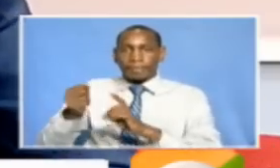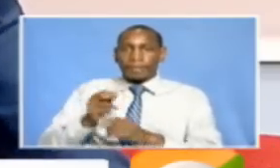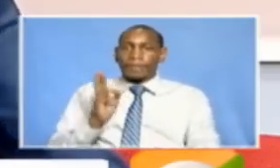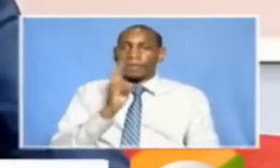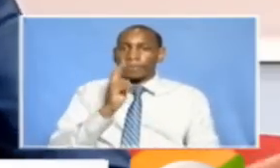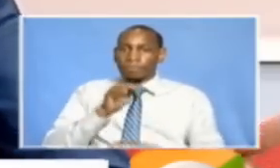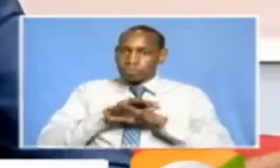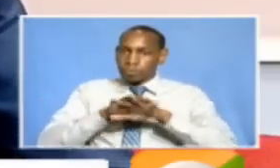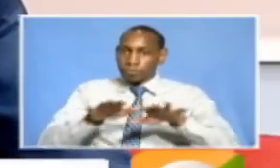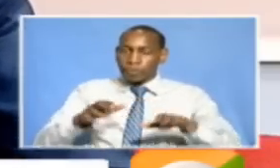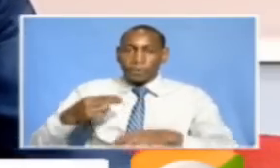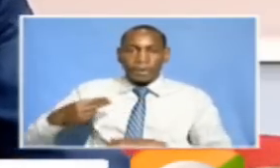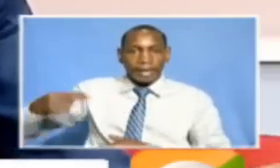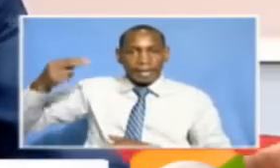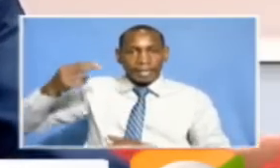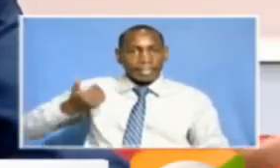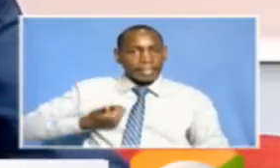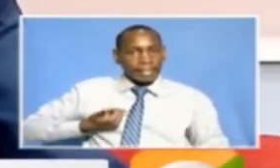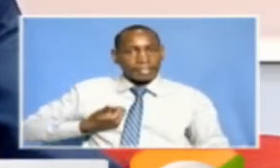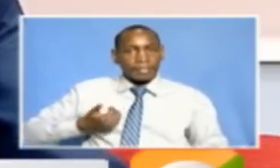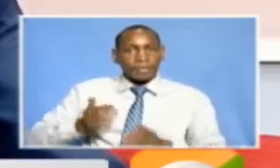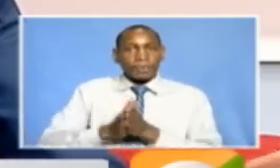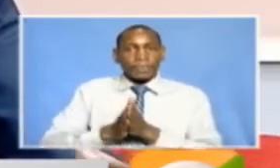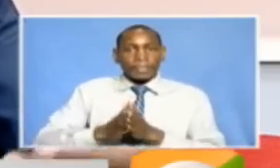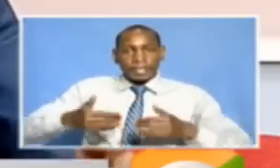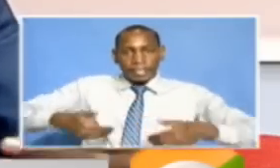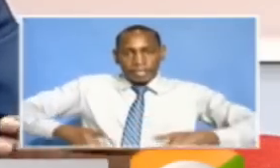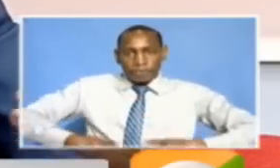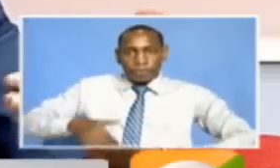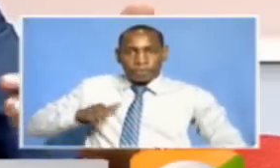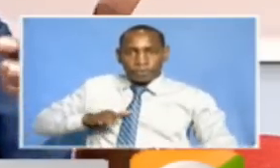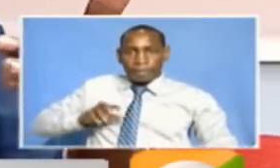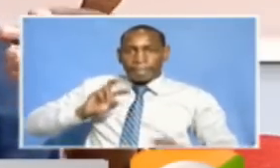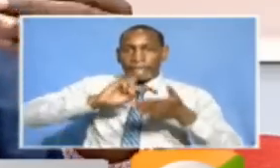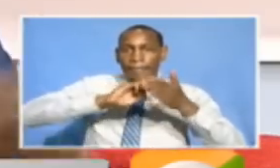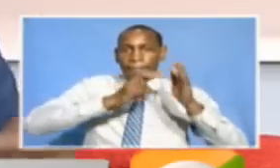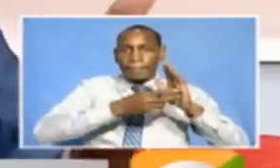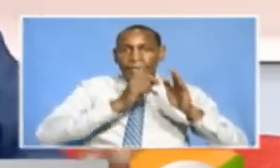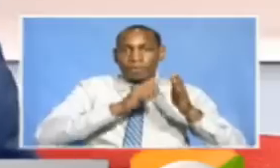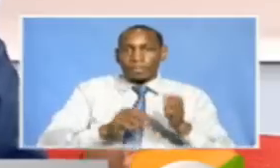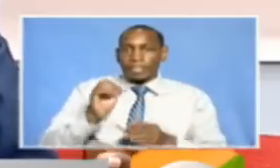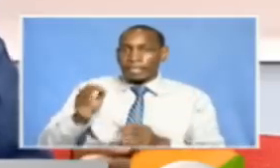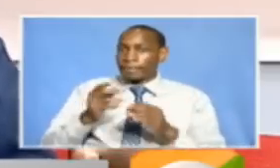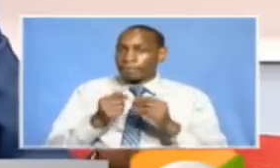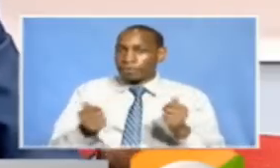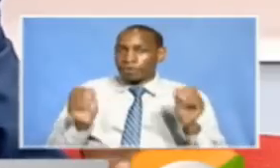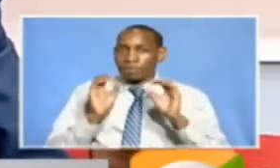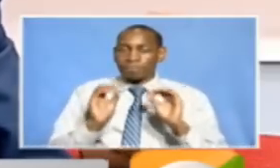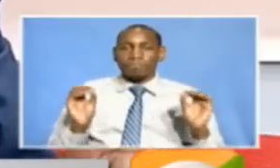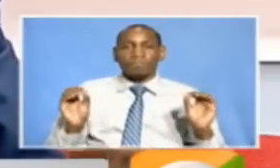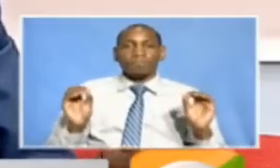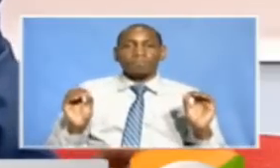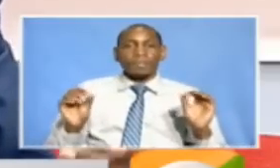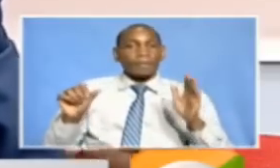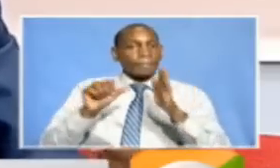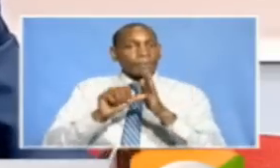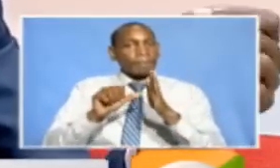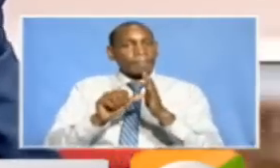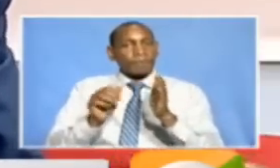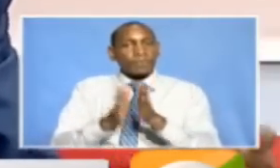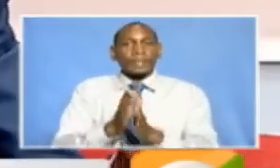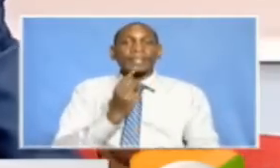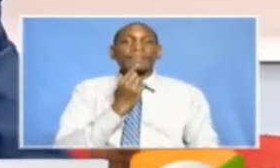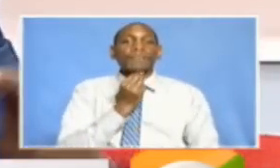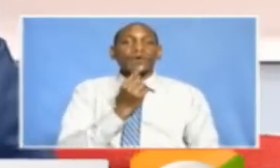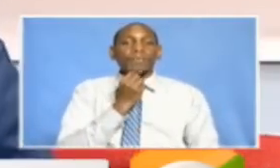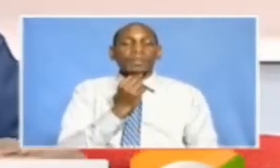becomes higher among those girls and young women. And therefore, if we don't address those issues with the